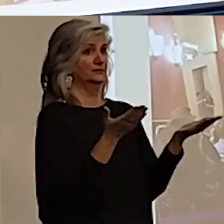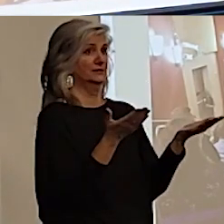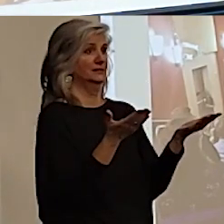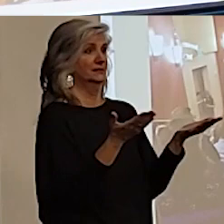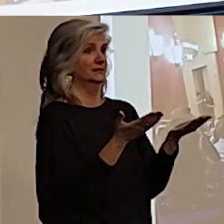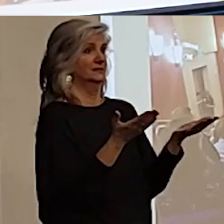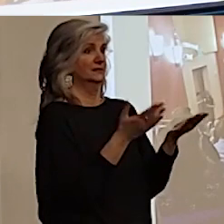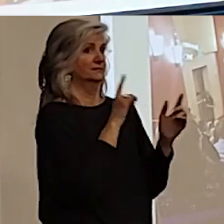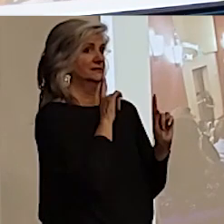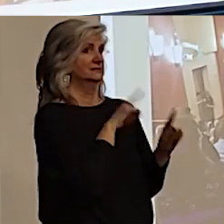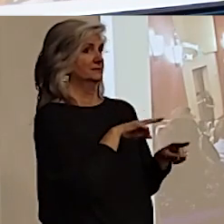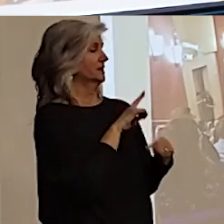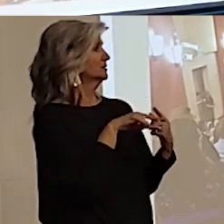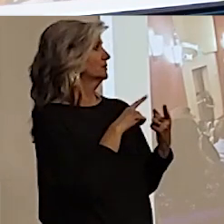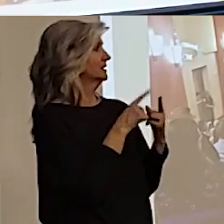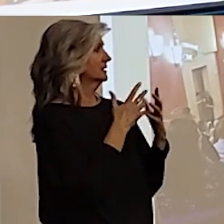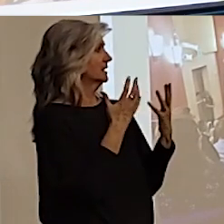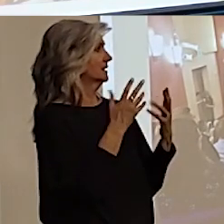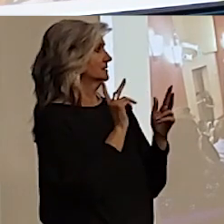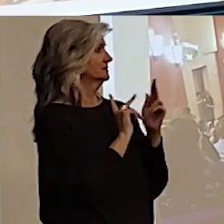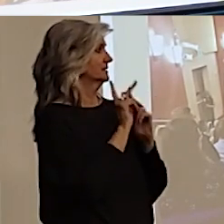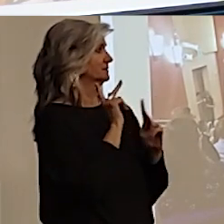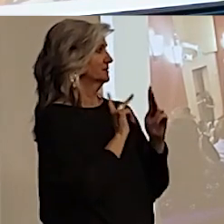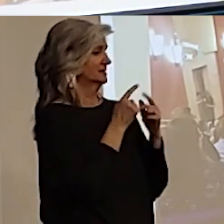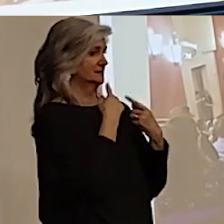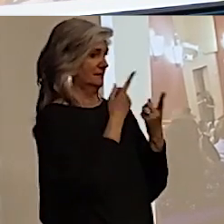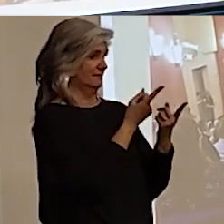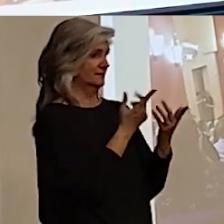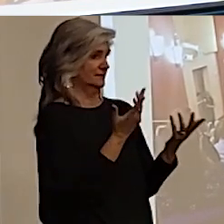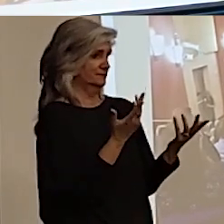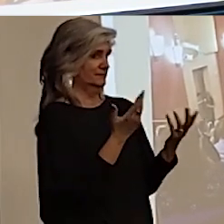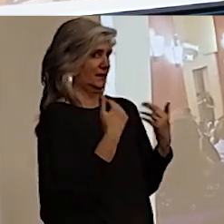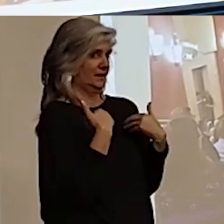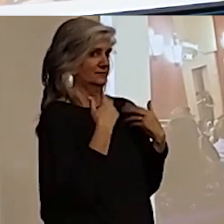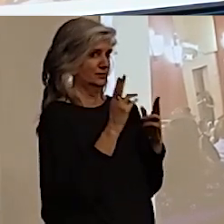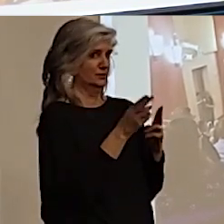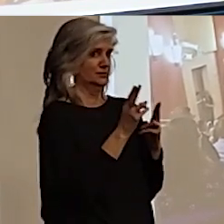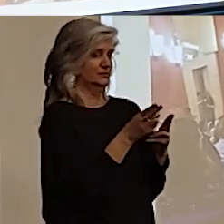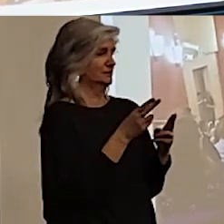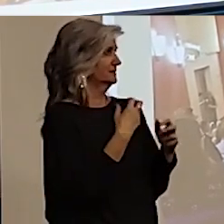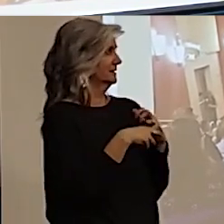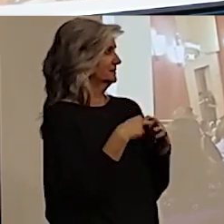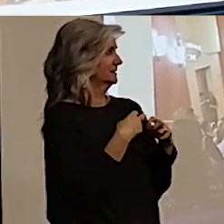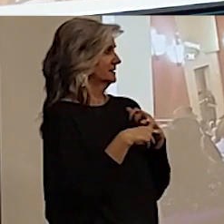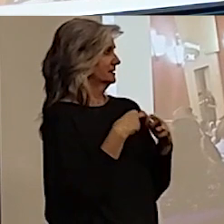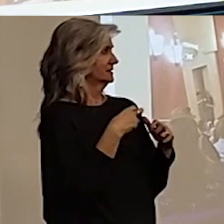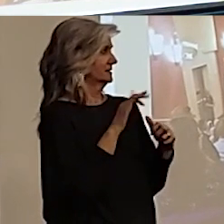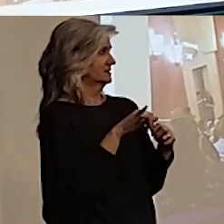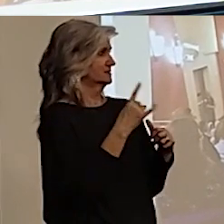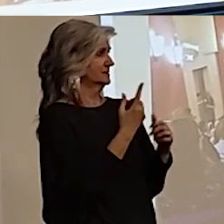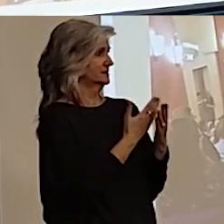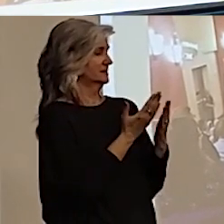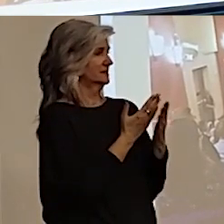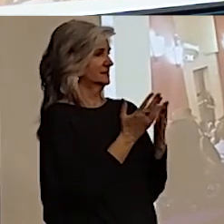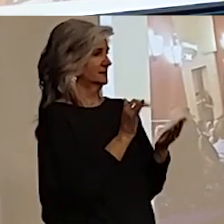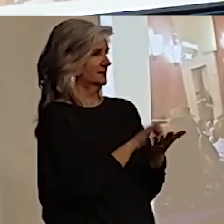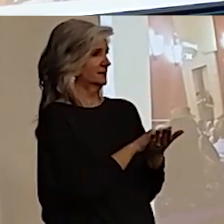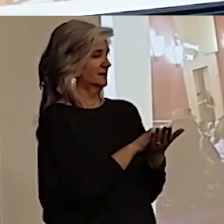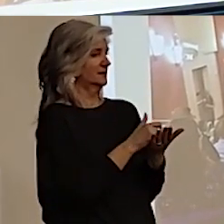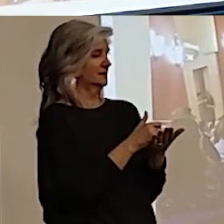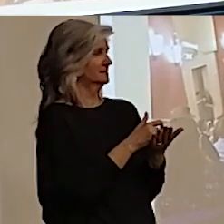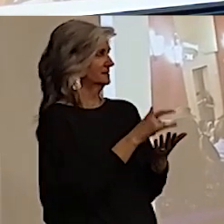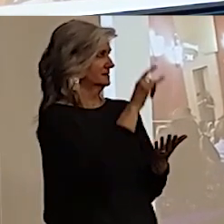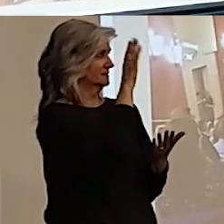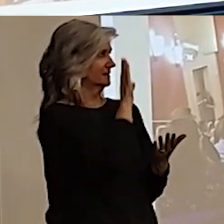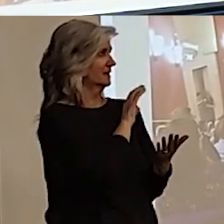They respond when lots and lots of people tell them that there's an urgent problem. So that's the one thing that, God love